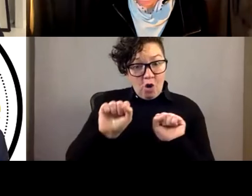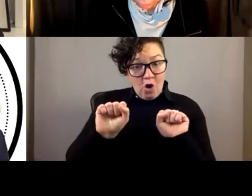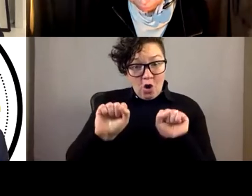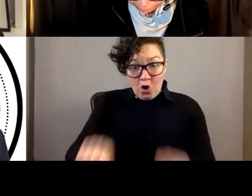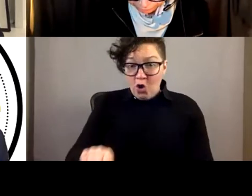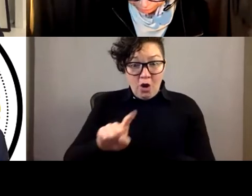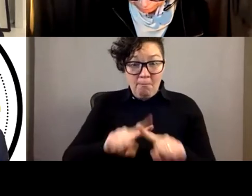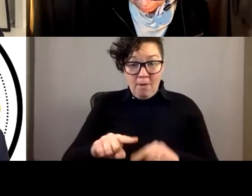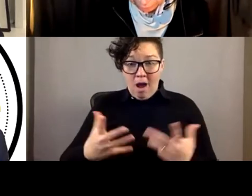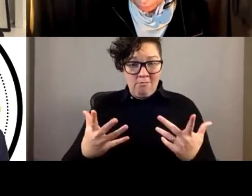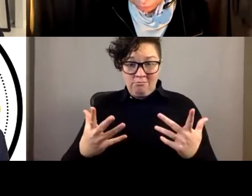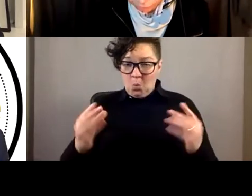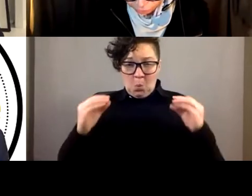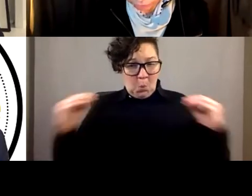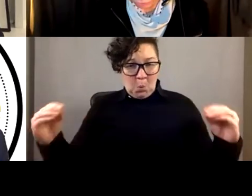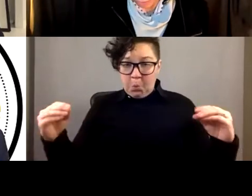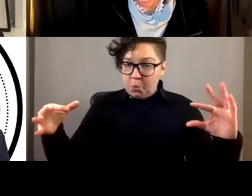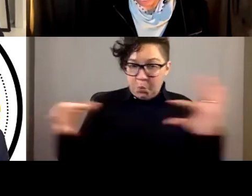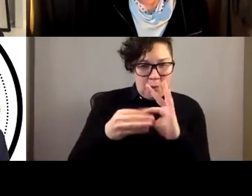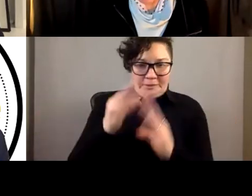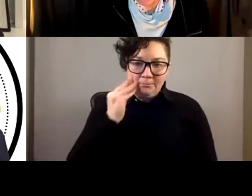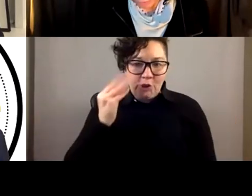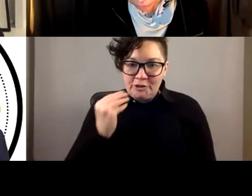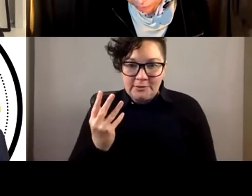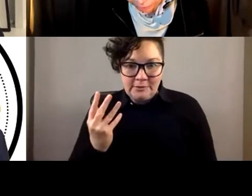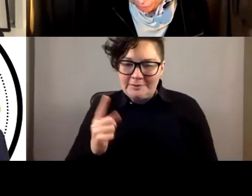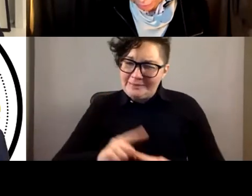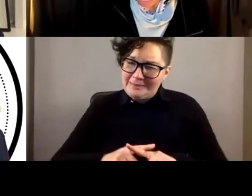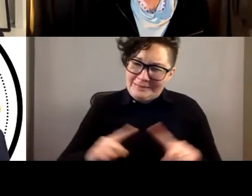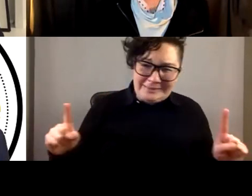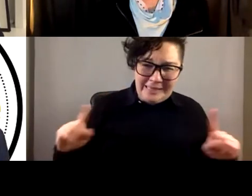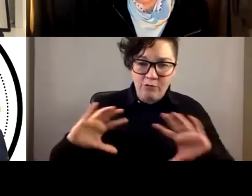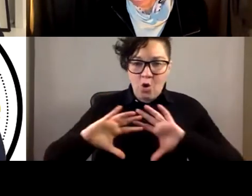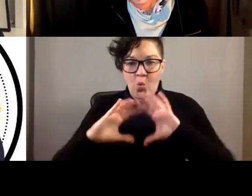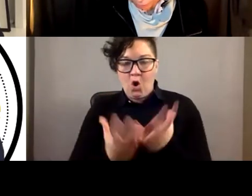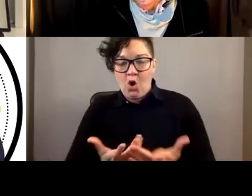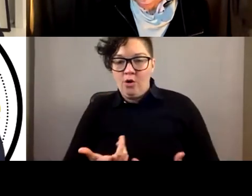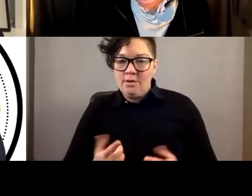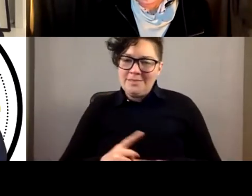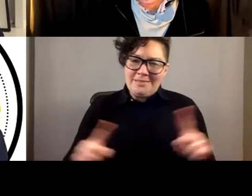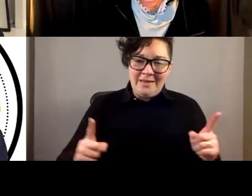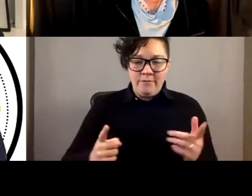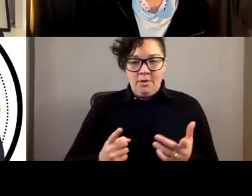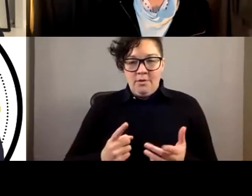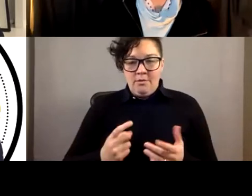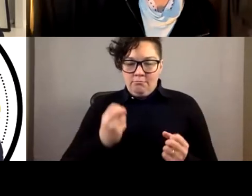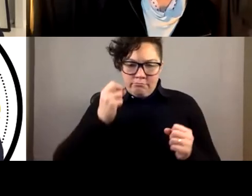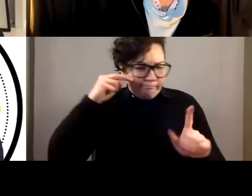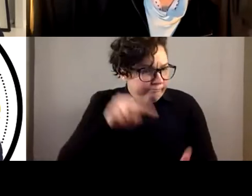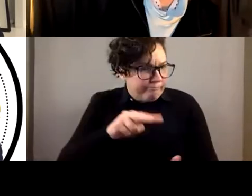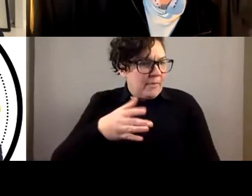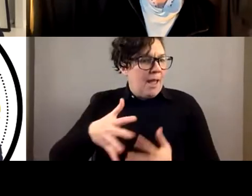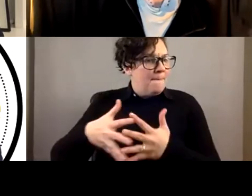alternative universes, our so different halves of American history, our so different halves of American